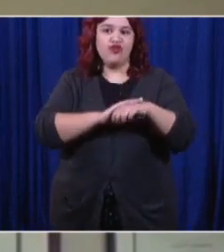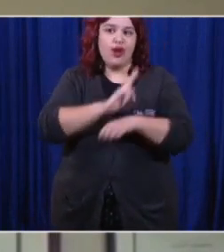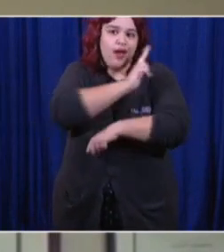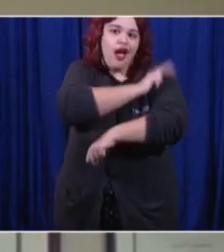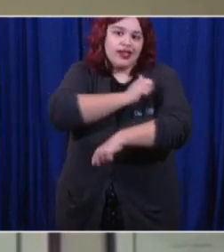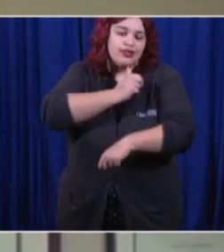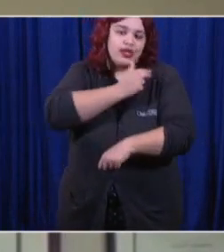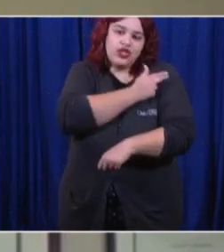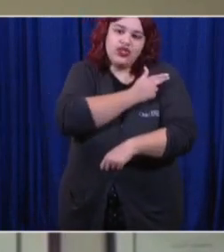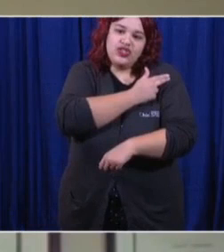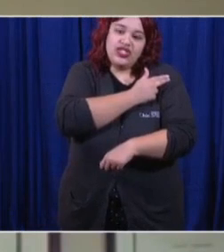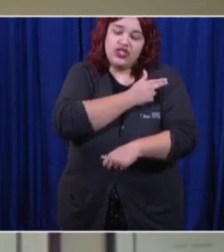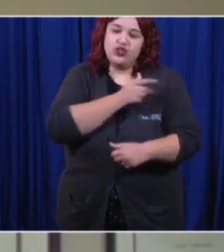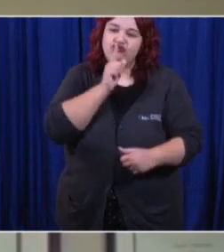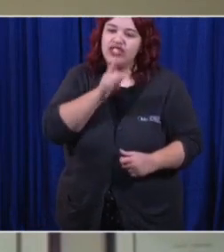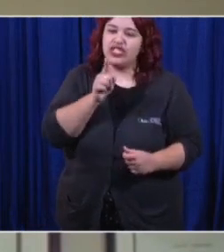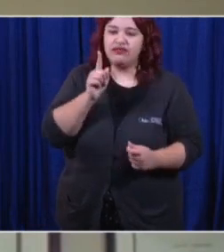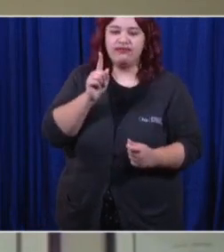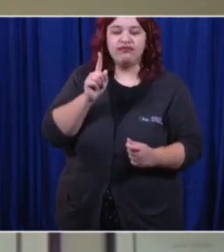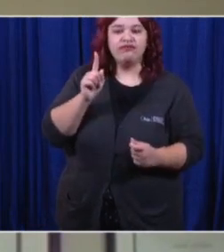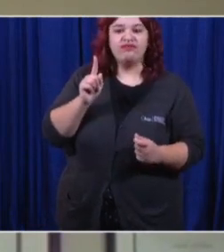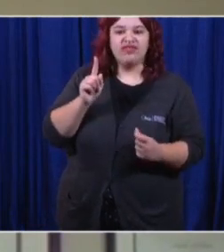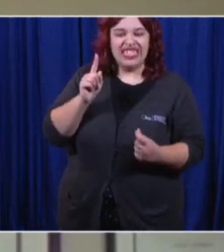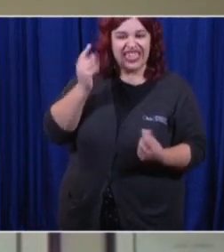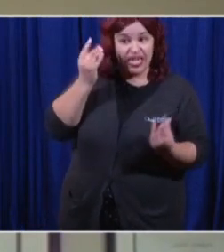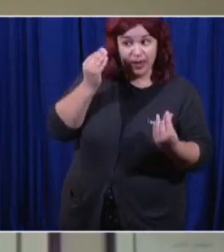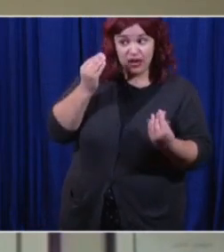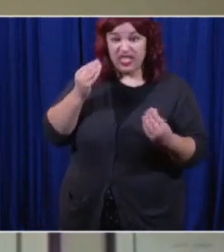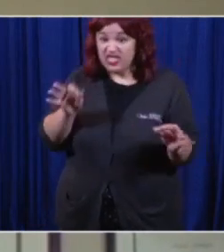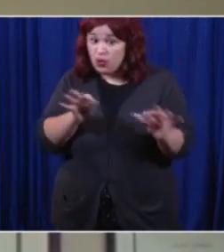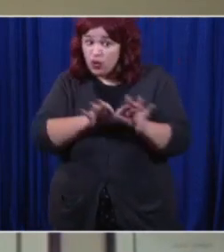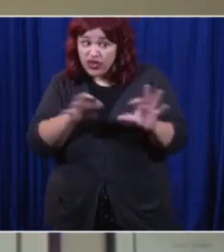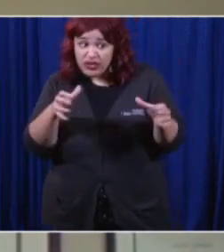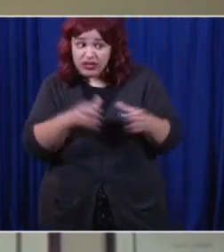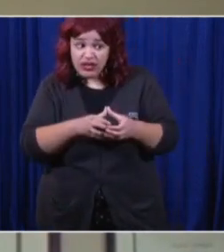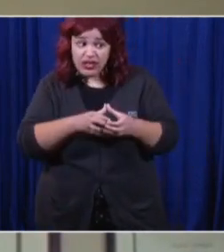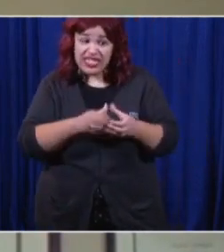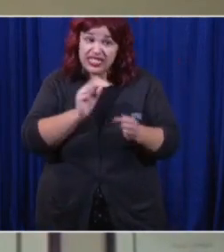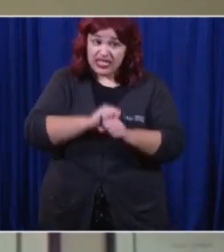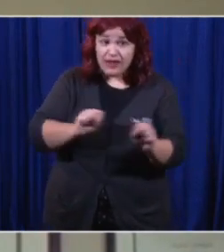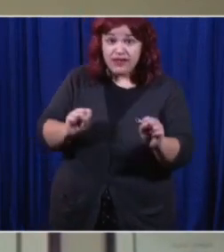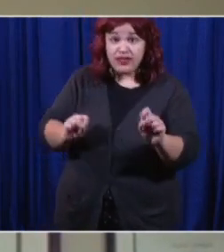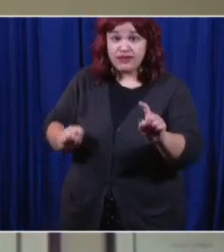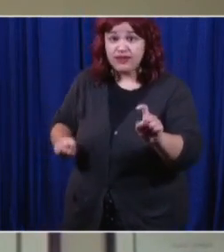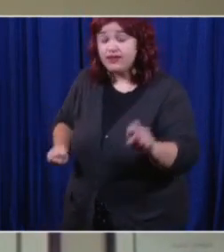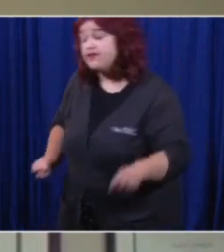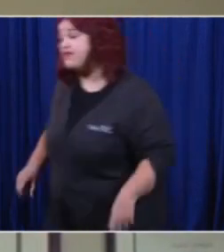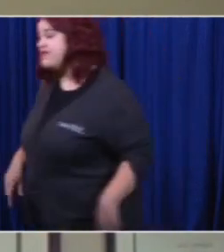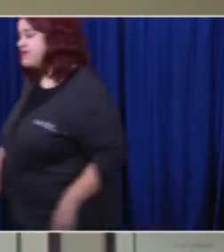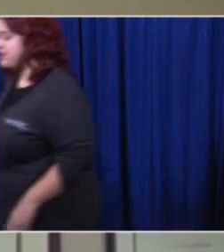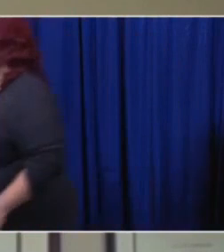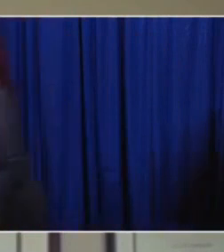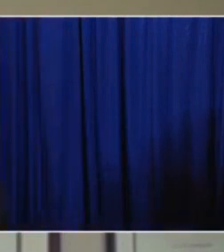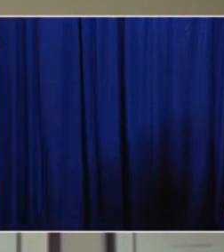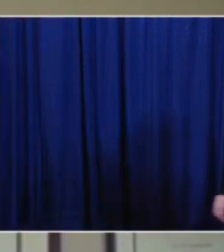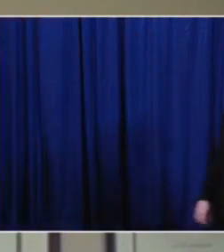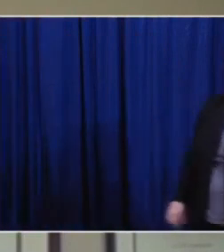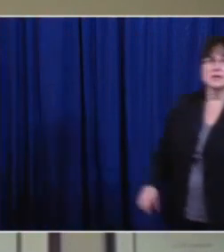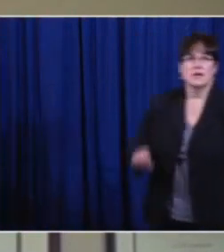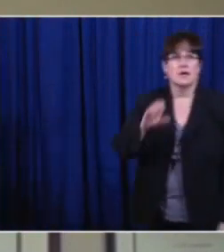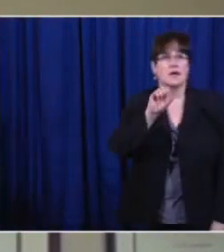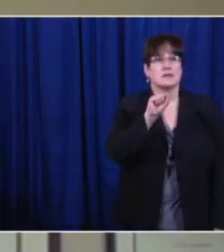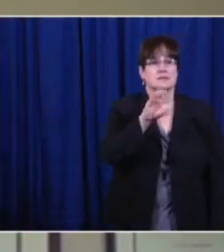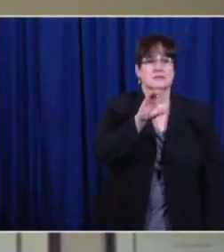Next question is from Scott Knoll at WEWS in Cleveland. as the number of cases have